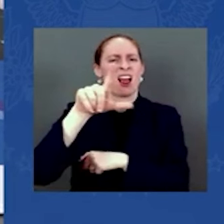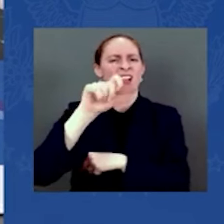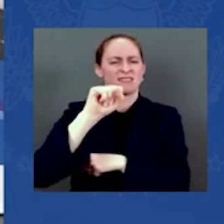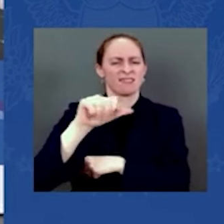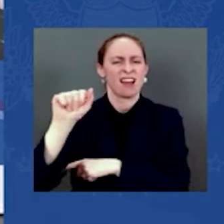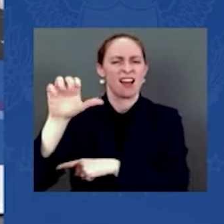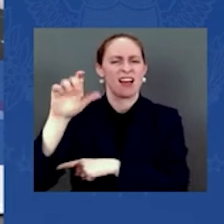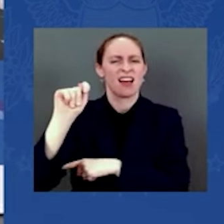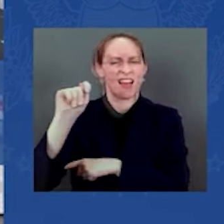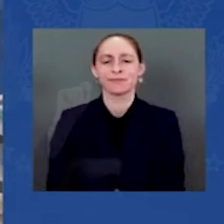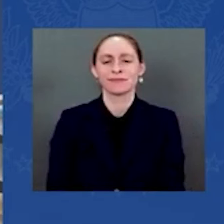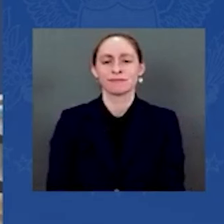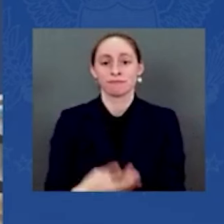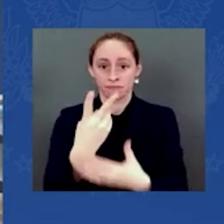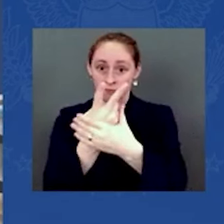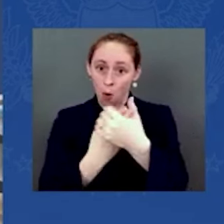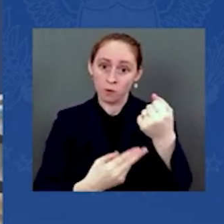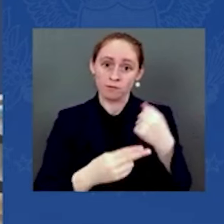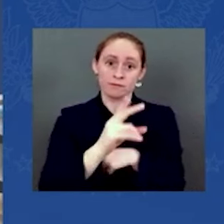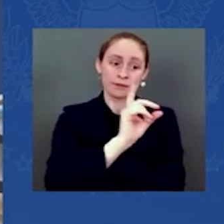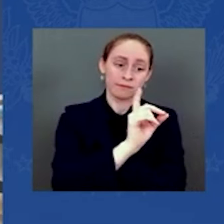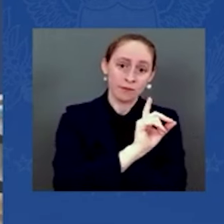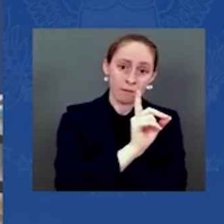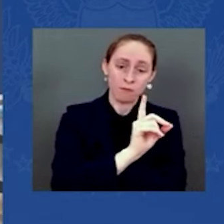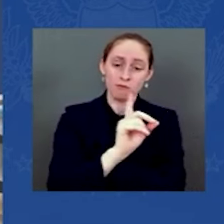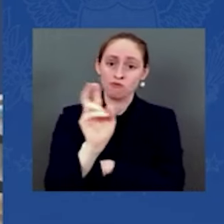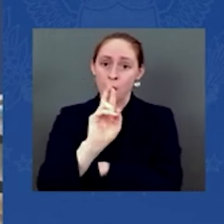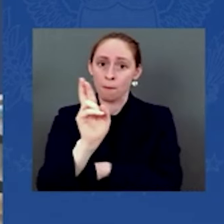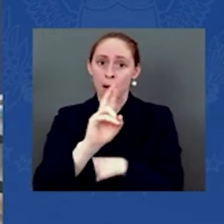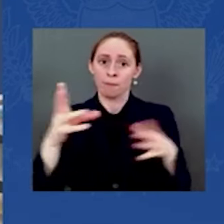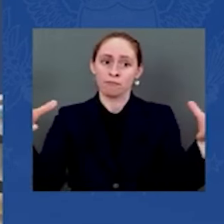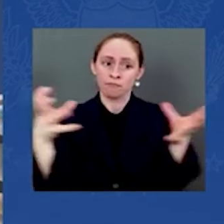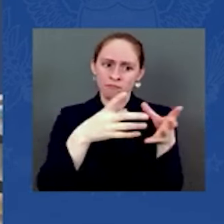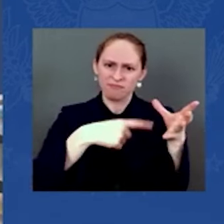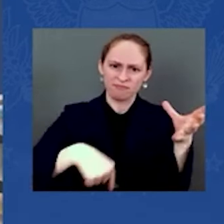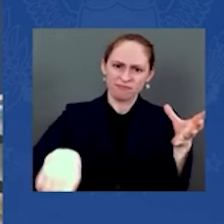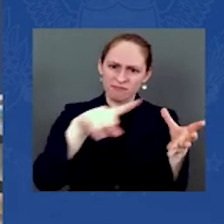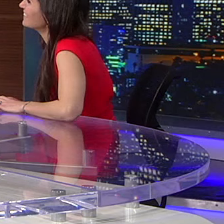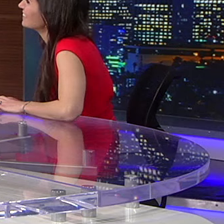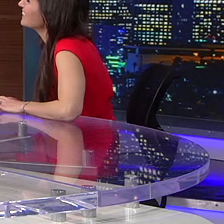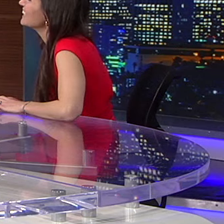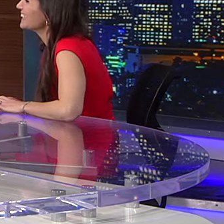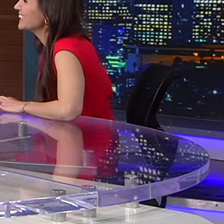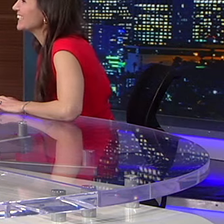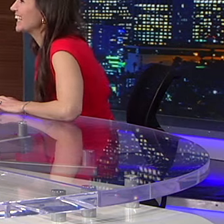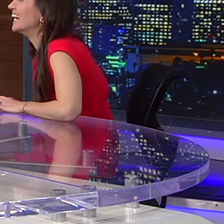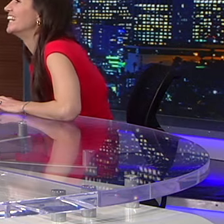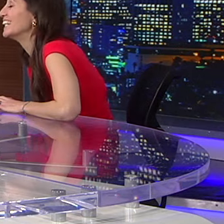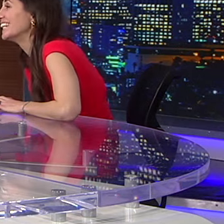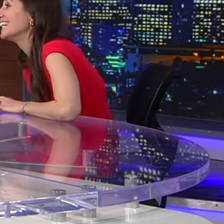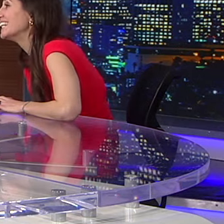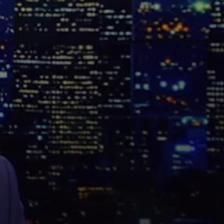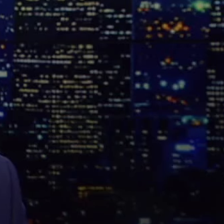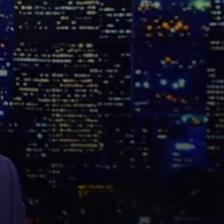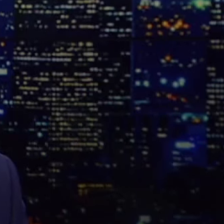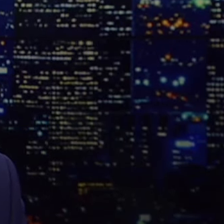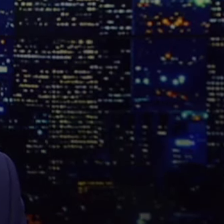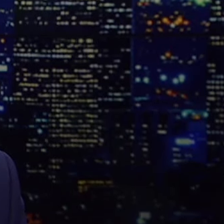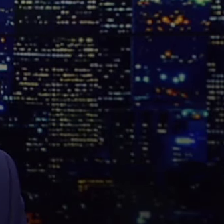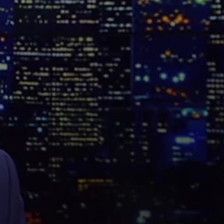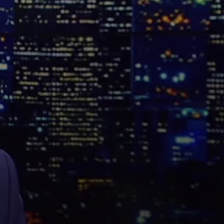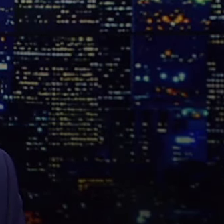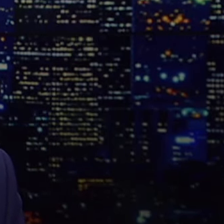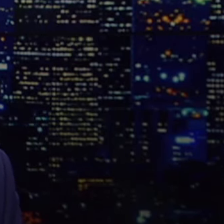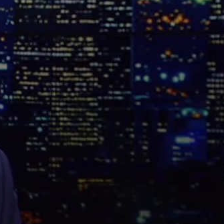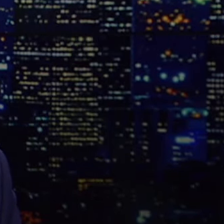experimental drugs sooner. Patients like Brian Wallach and his wife Sondra. What is the secret sauce for actually getting